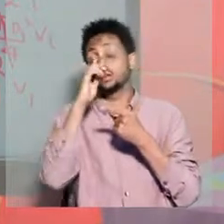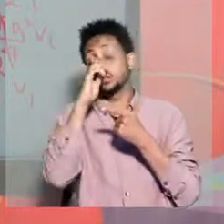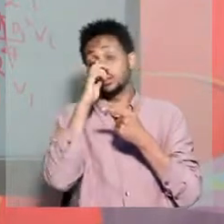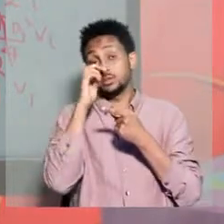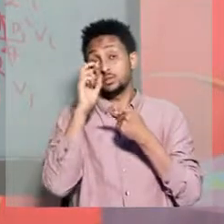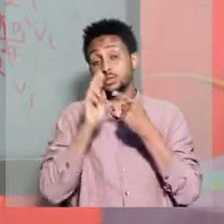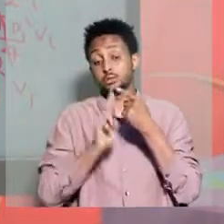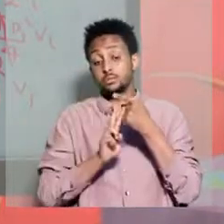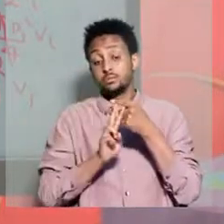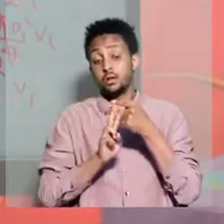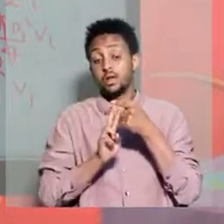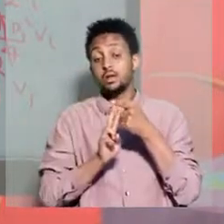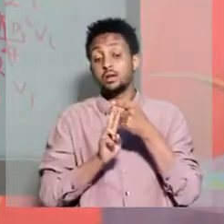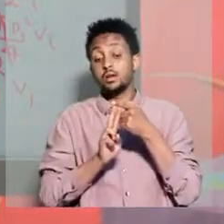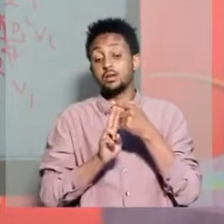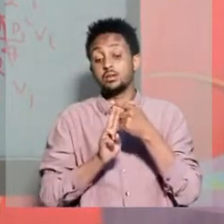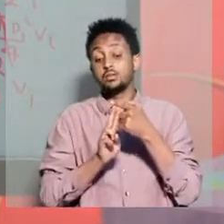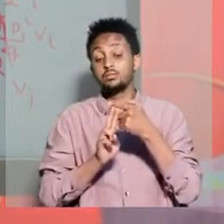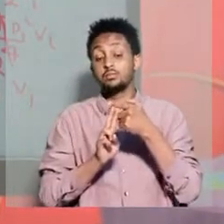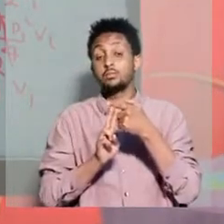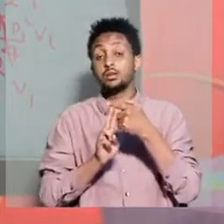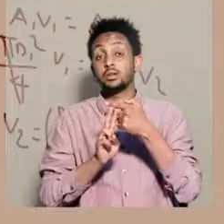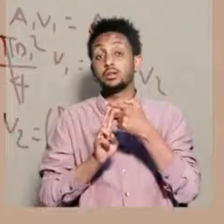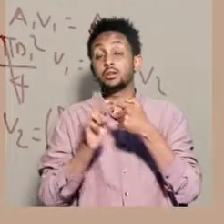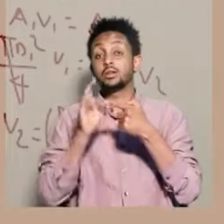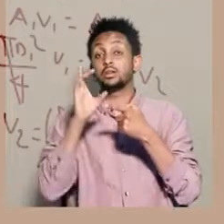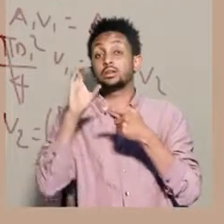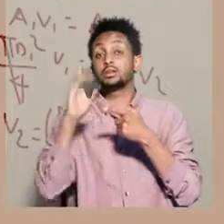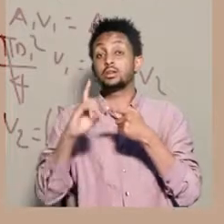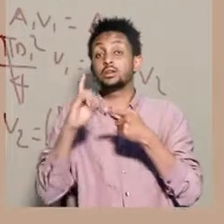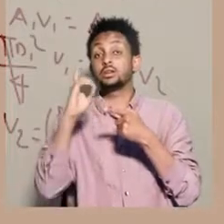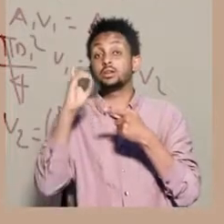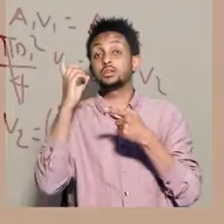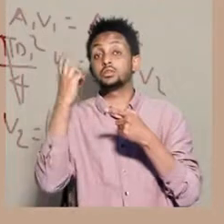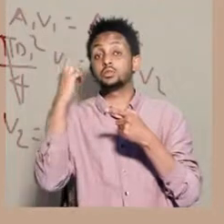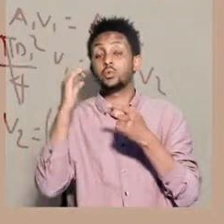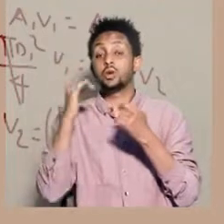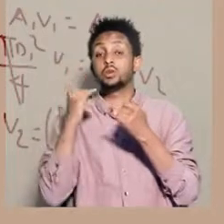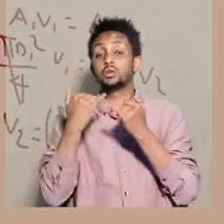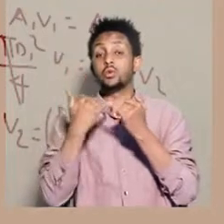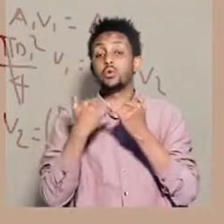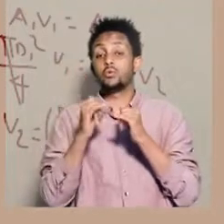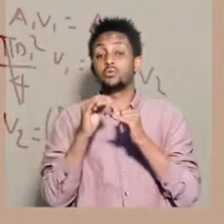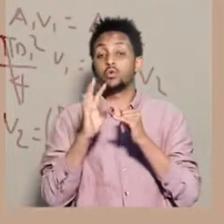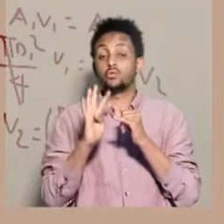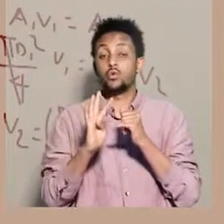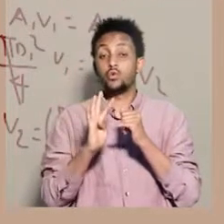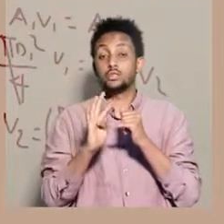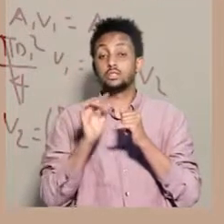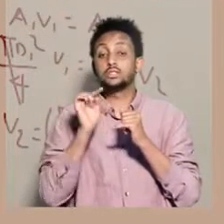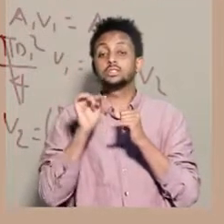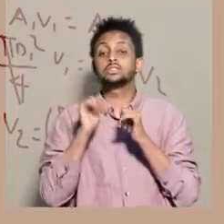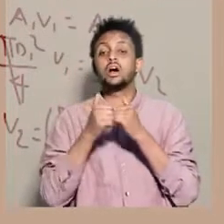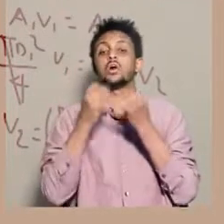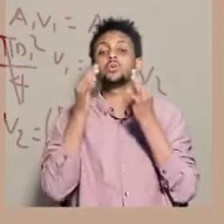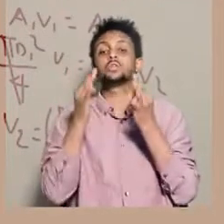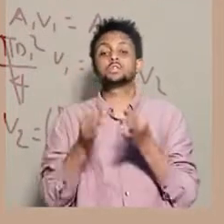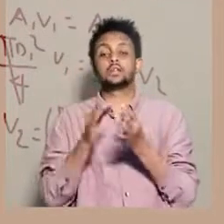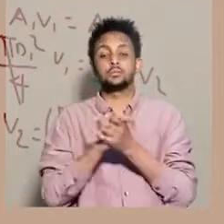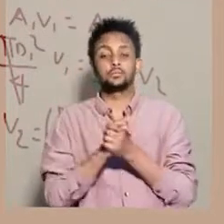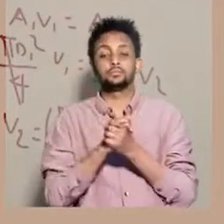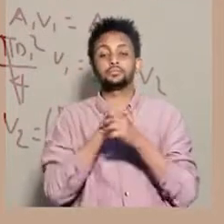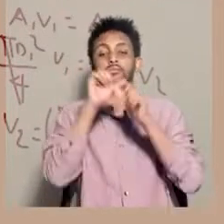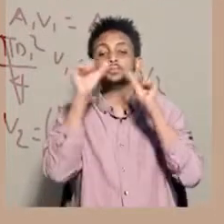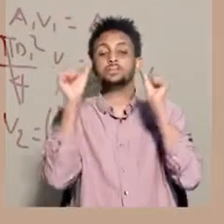of this one is given to be d2 squared over 4. This is how we determine